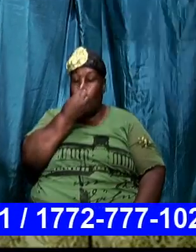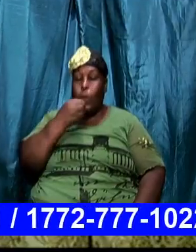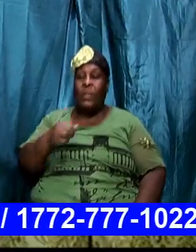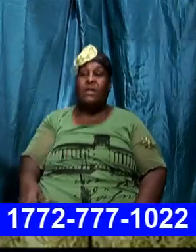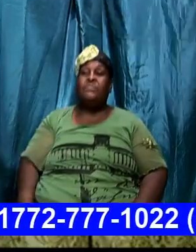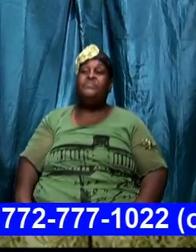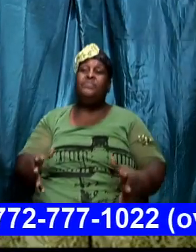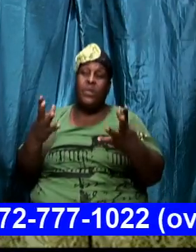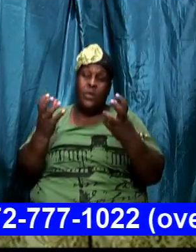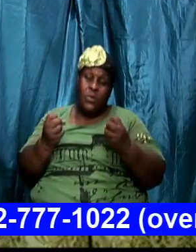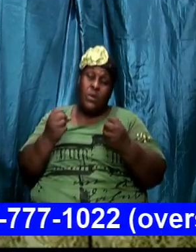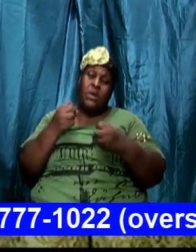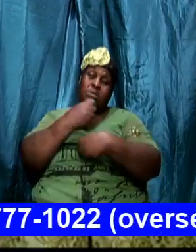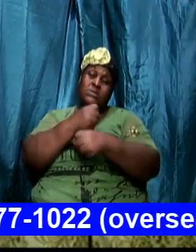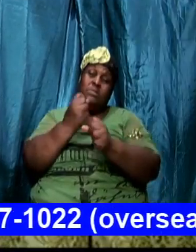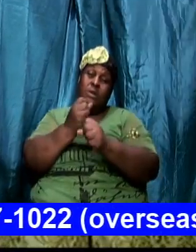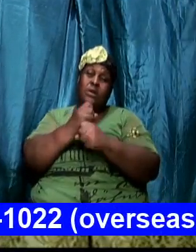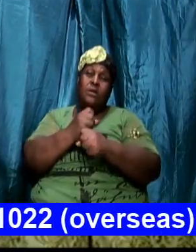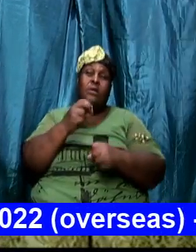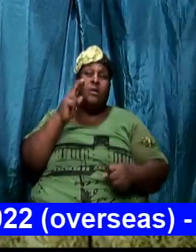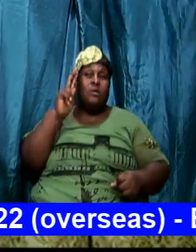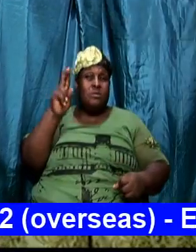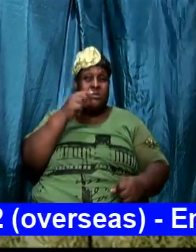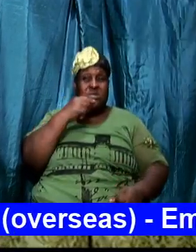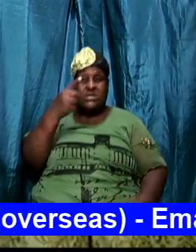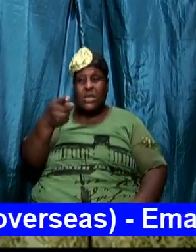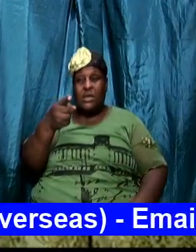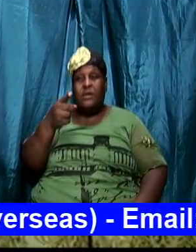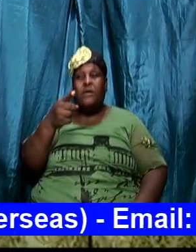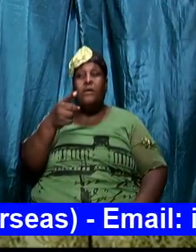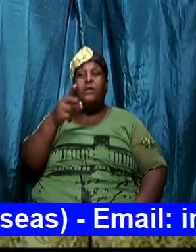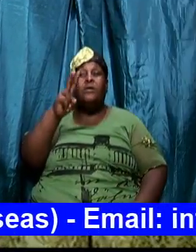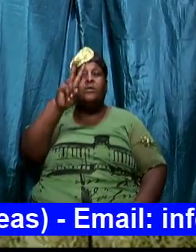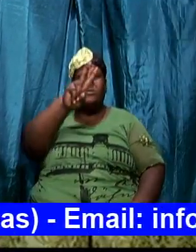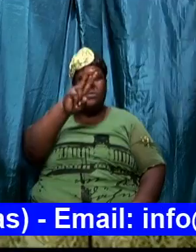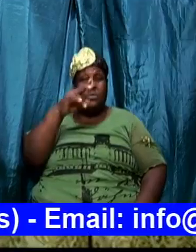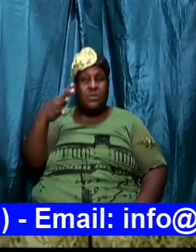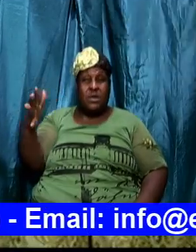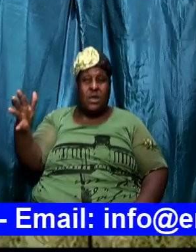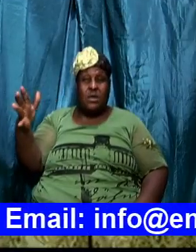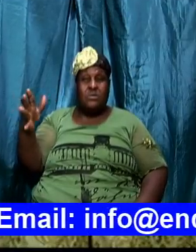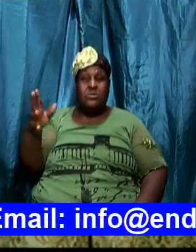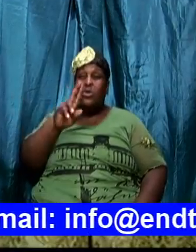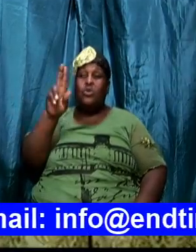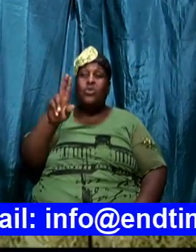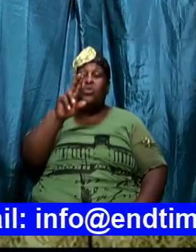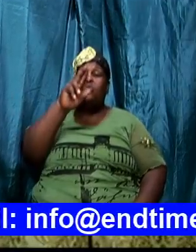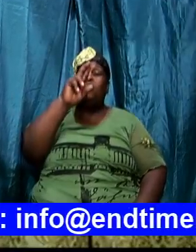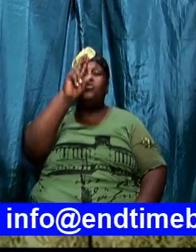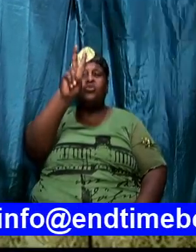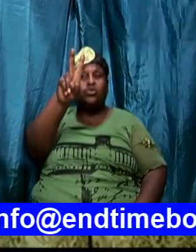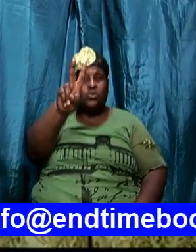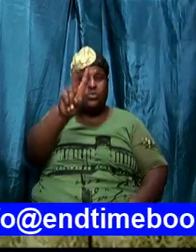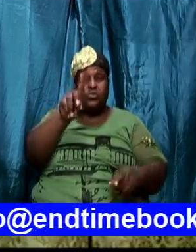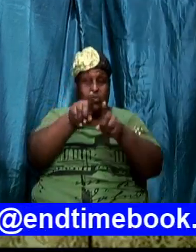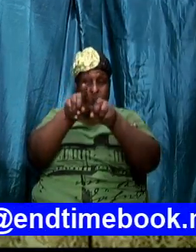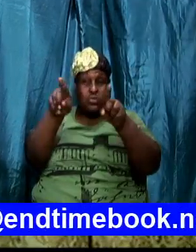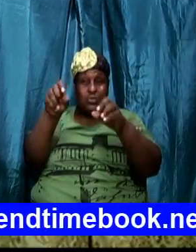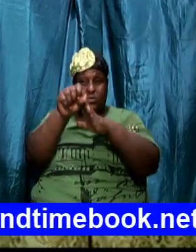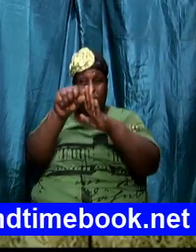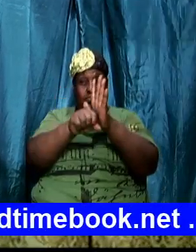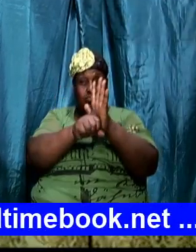because I want to make 2 points using 2 different scriptures, and it goes to the heart